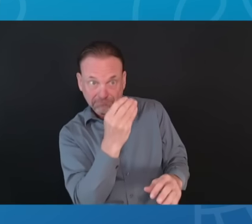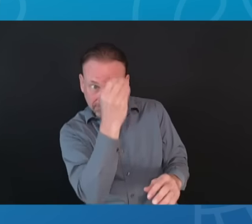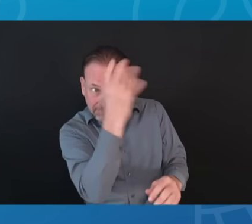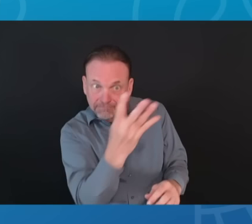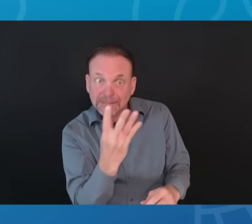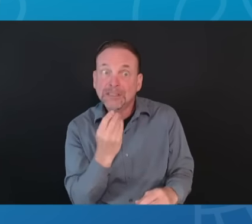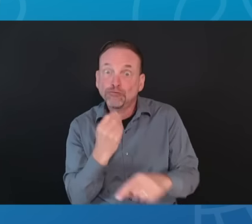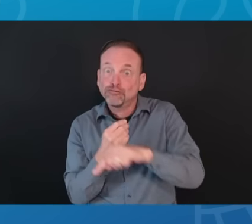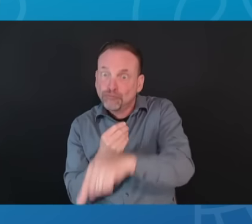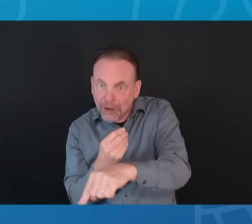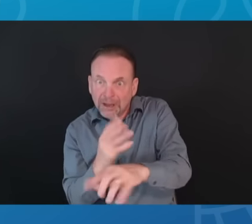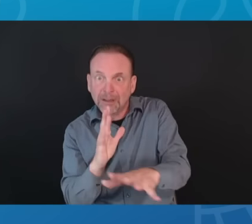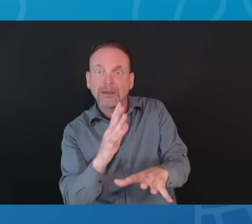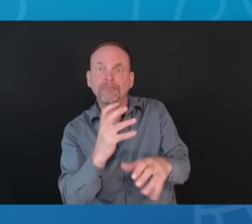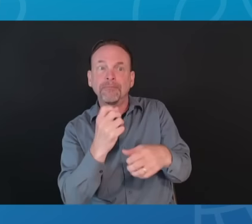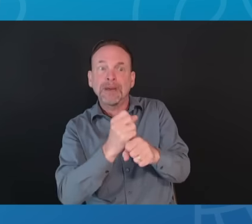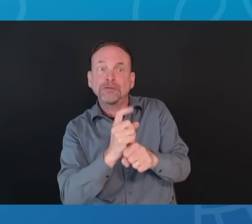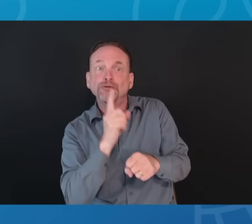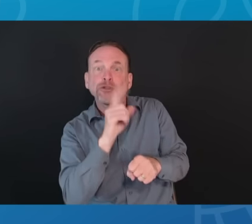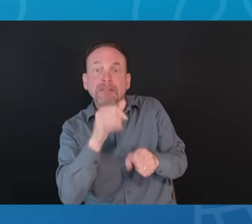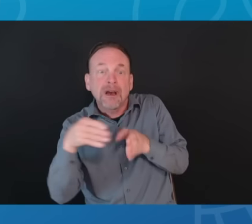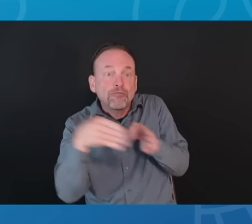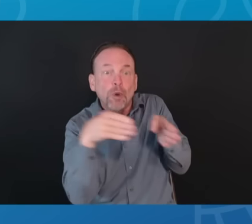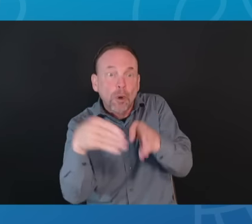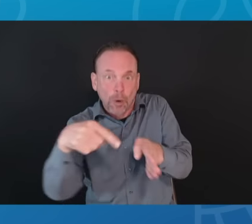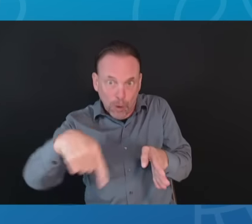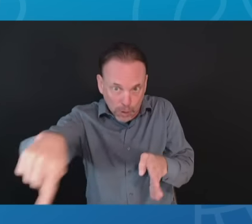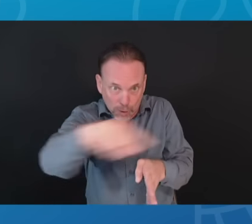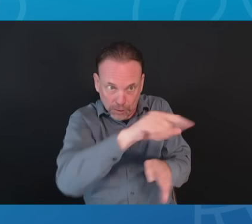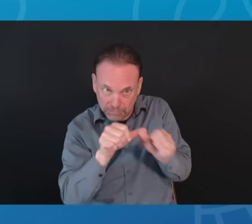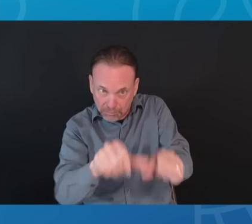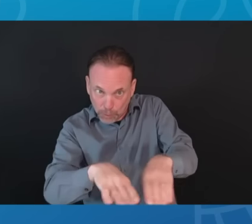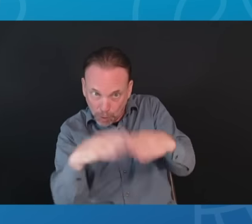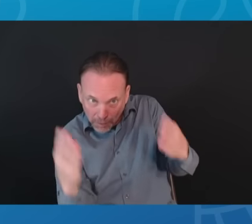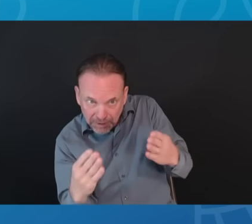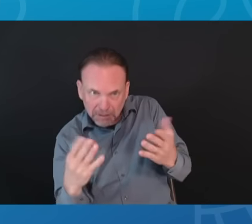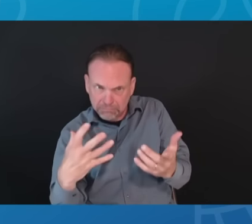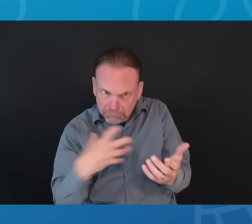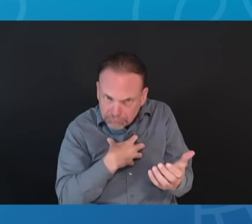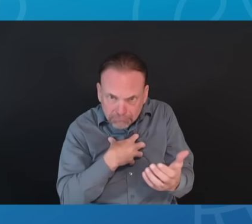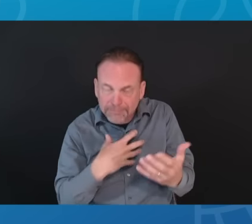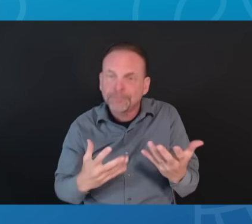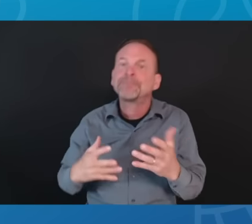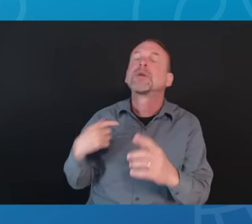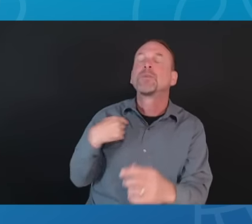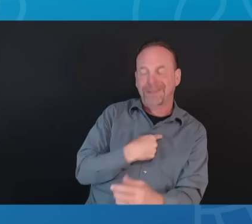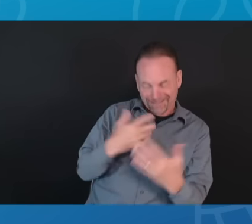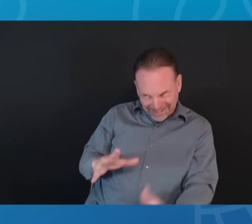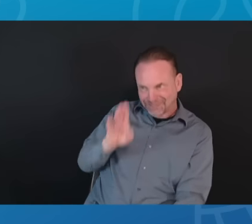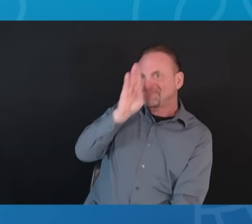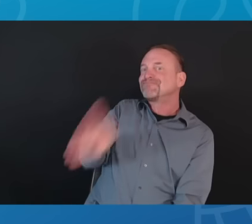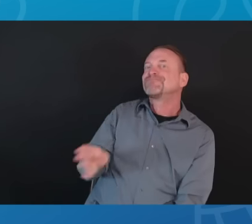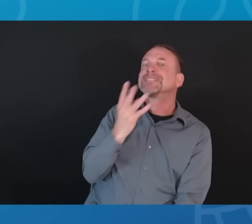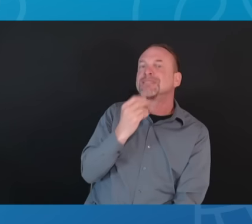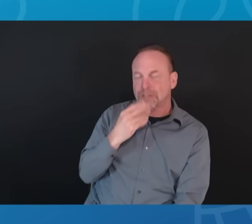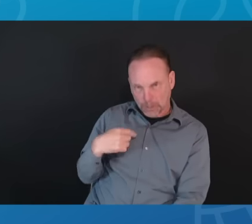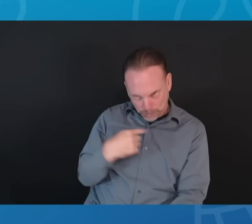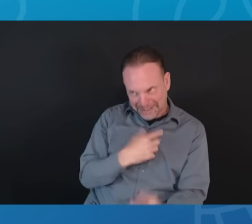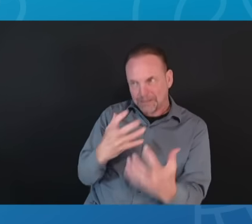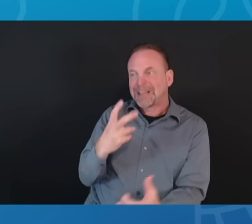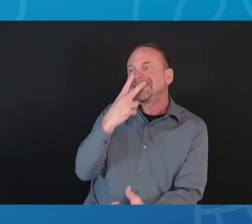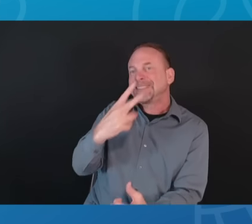airport? We have made clear to them that we want to see those roads continue to be operational. Yeah, I'm sorry. So did you say that, hey, you shouldn't have done that? I'm